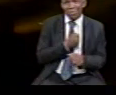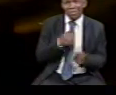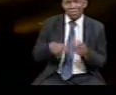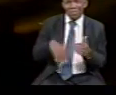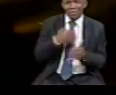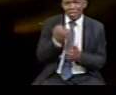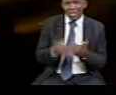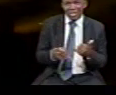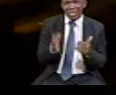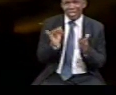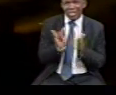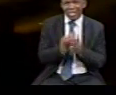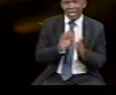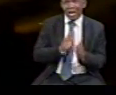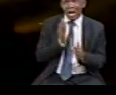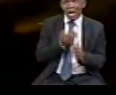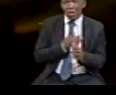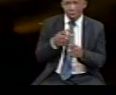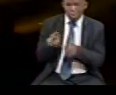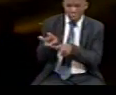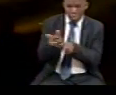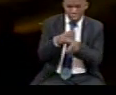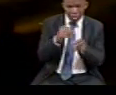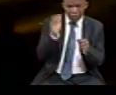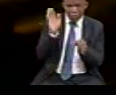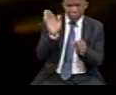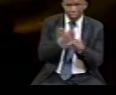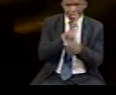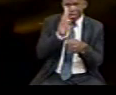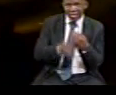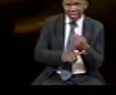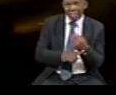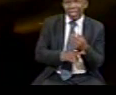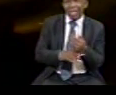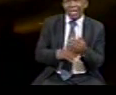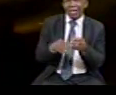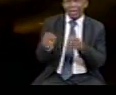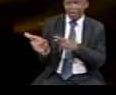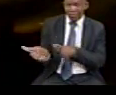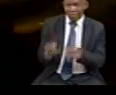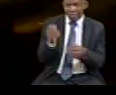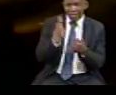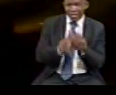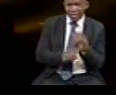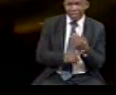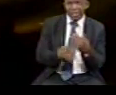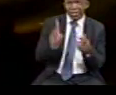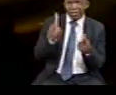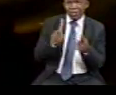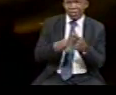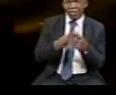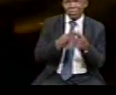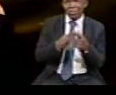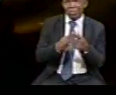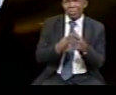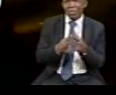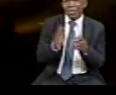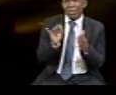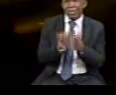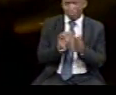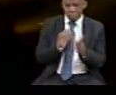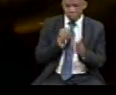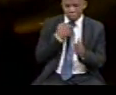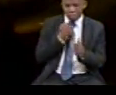our watchfulness, our readiness for a second coming. You know what? We are not only getting ready as believers, By living holy